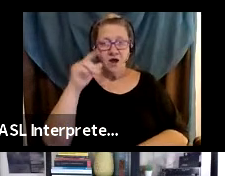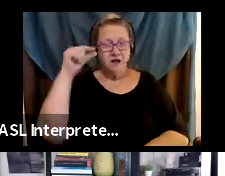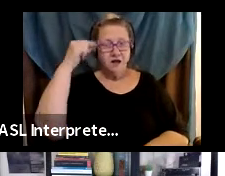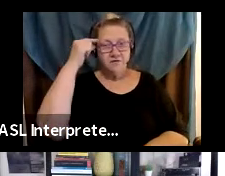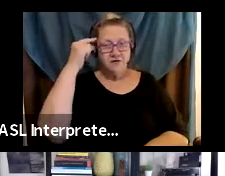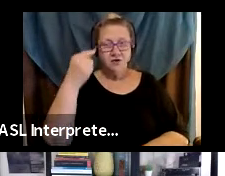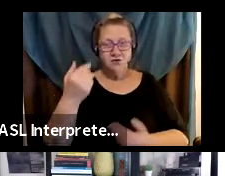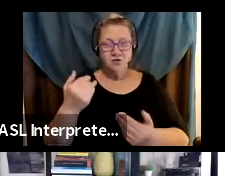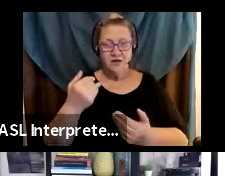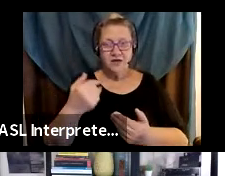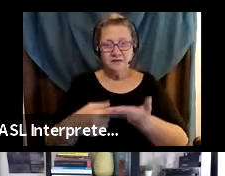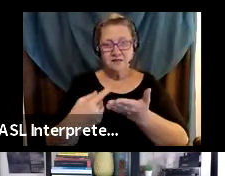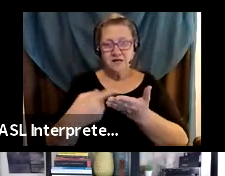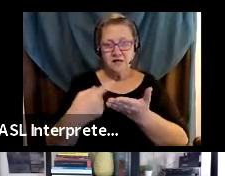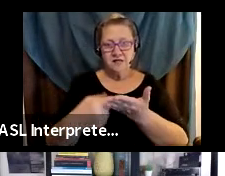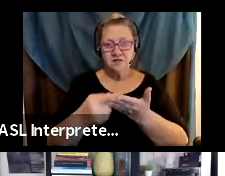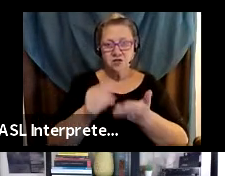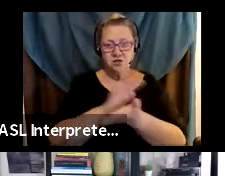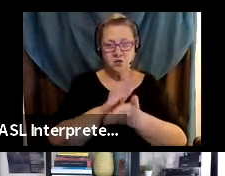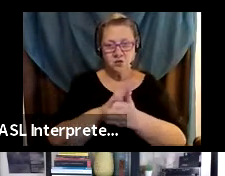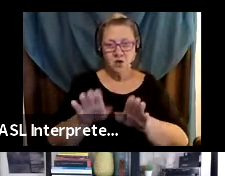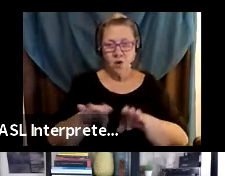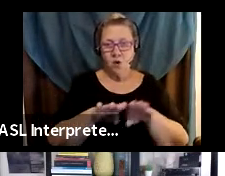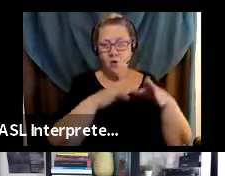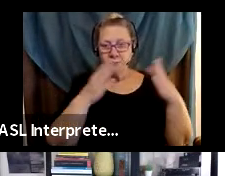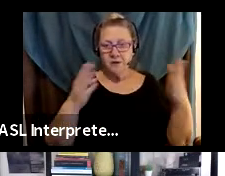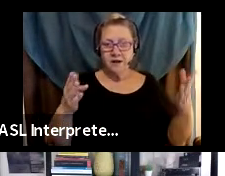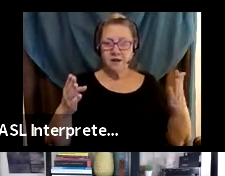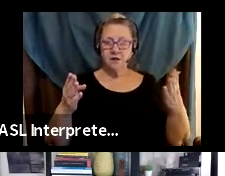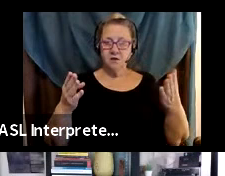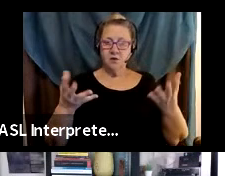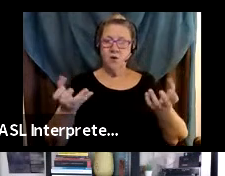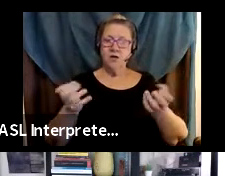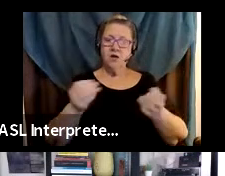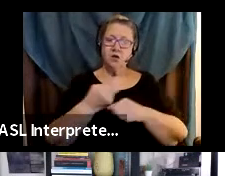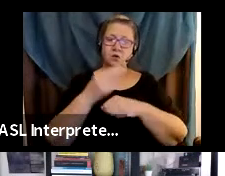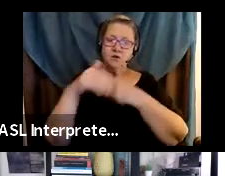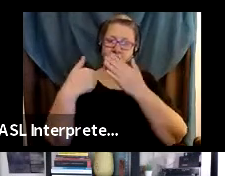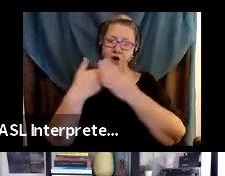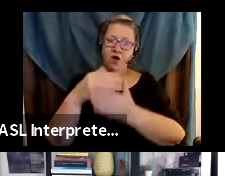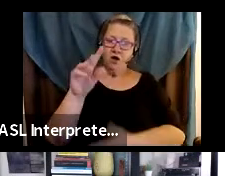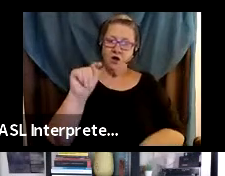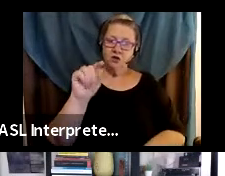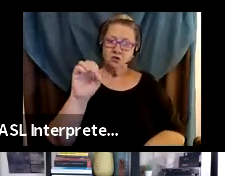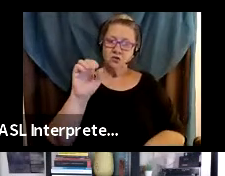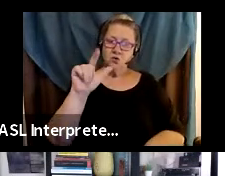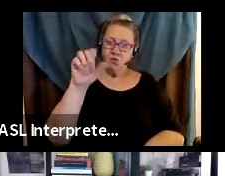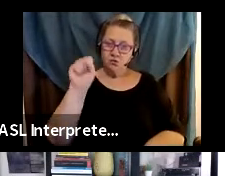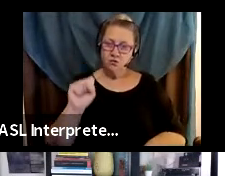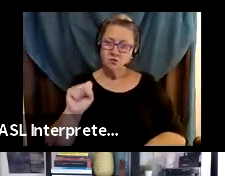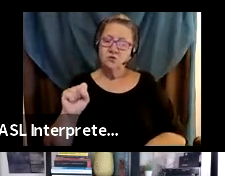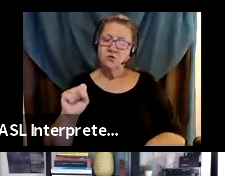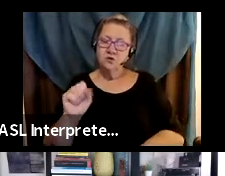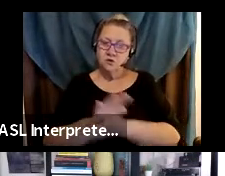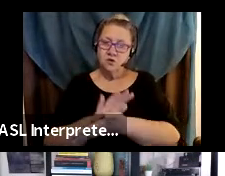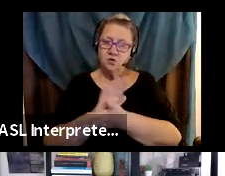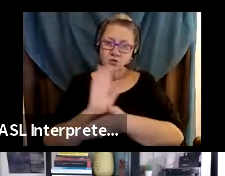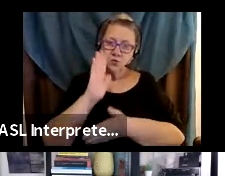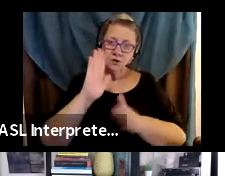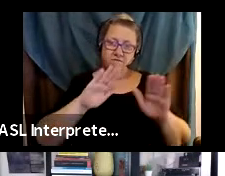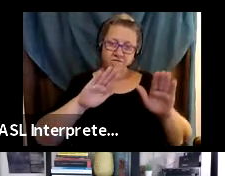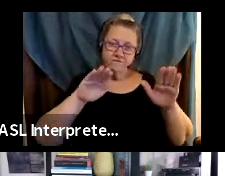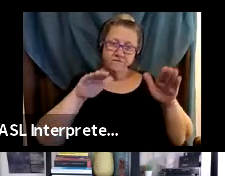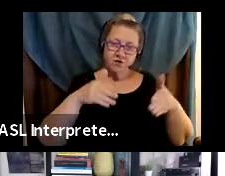schools and reopening, and we want to use all of our tools, and vaccination is one of them, but in schools we're going to be really focusing on all the